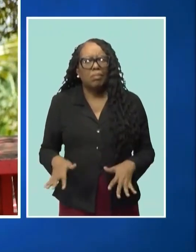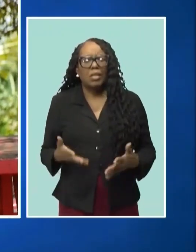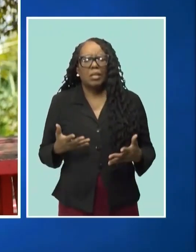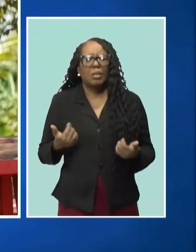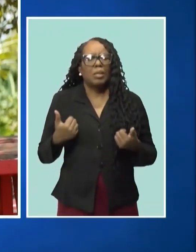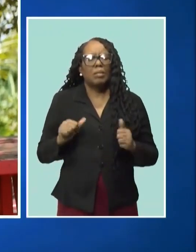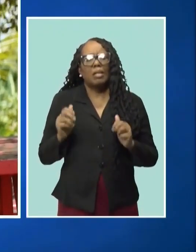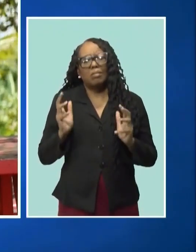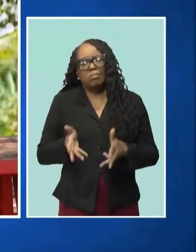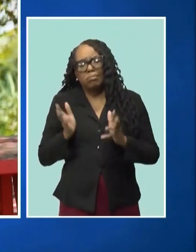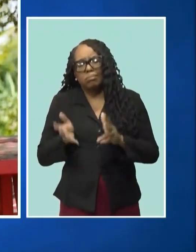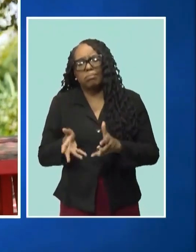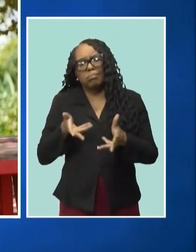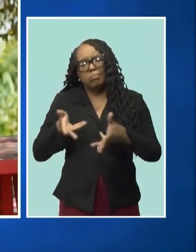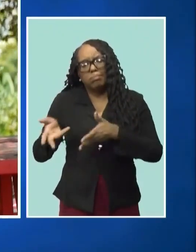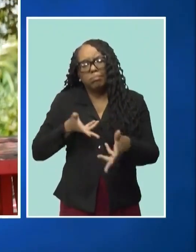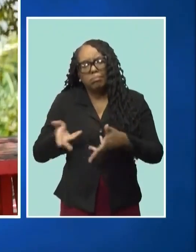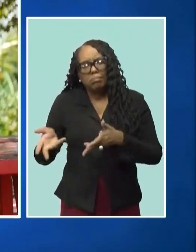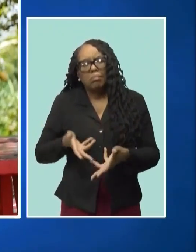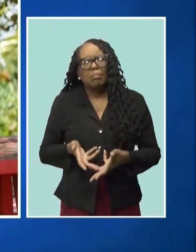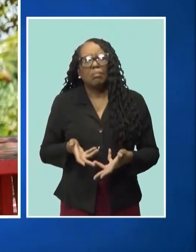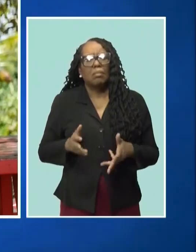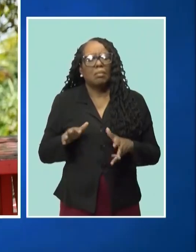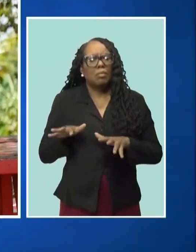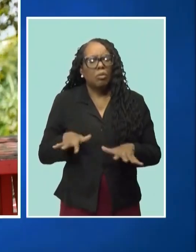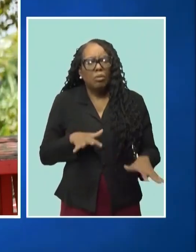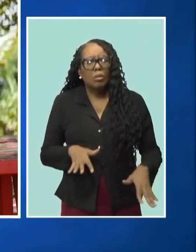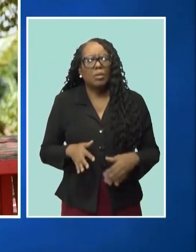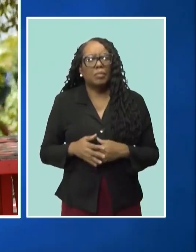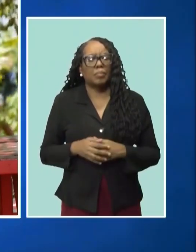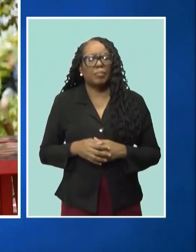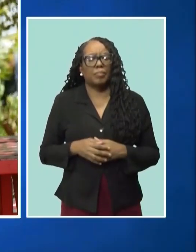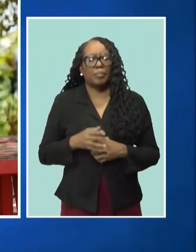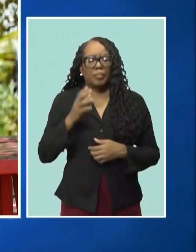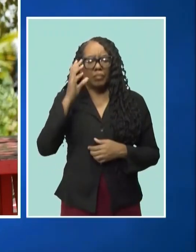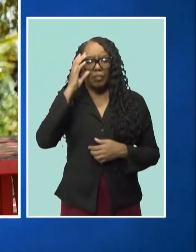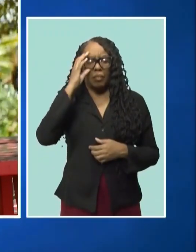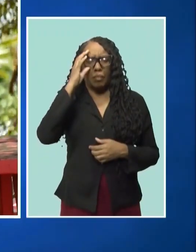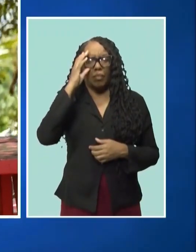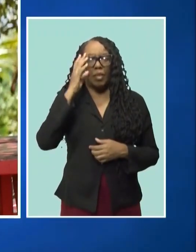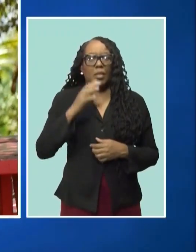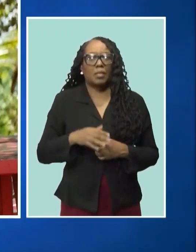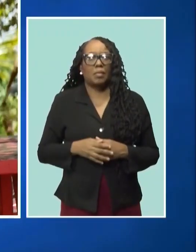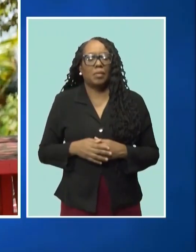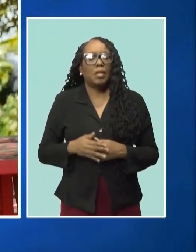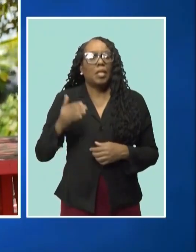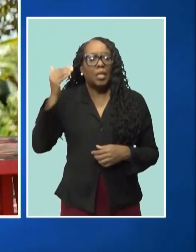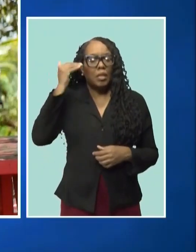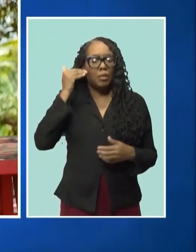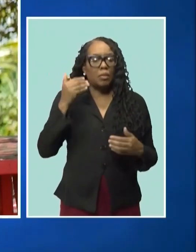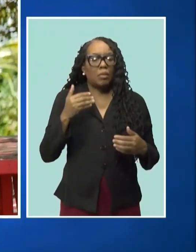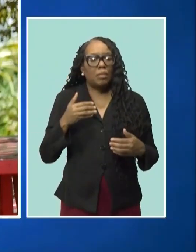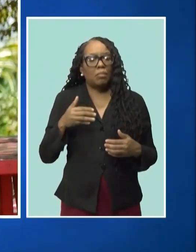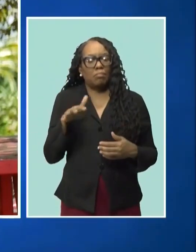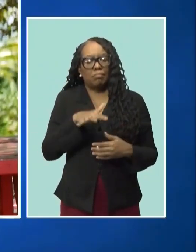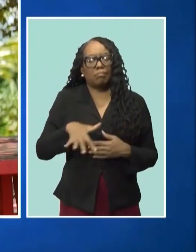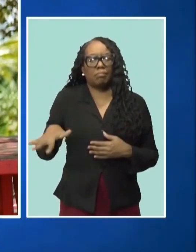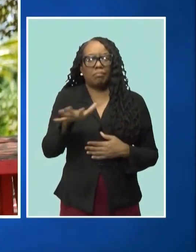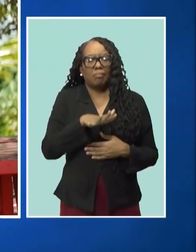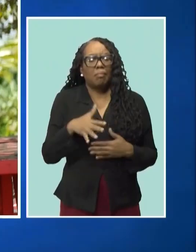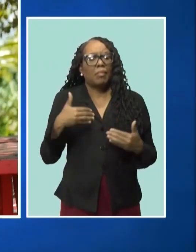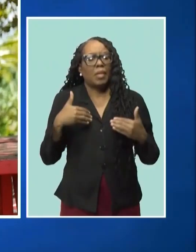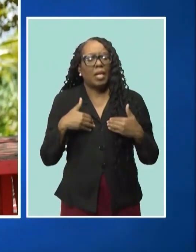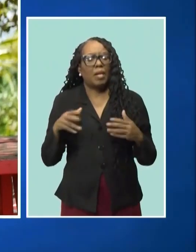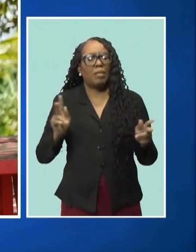obviously, you got all the top heads, the blocks, the men on the blocks and things that man and